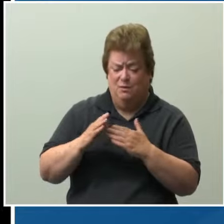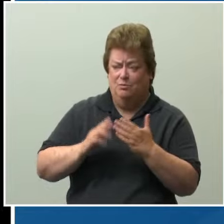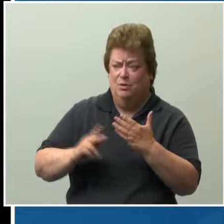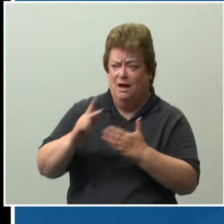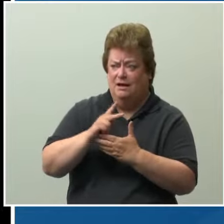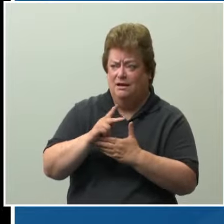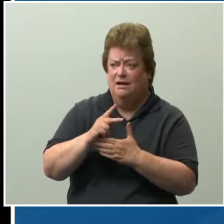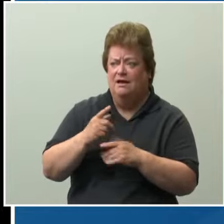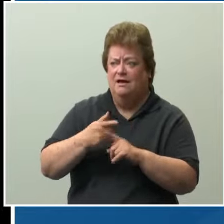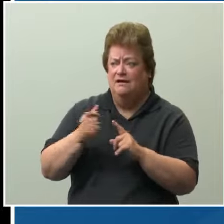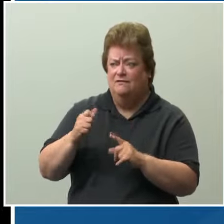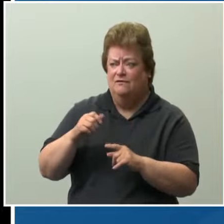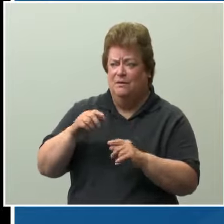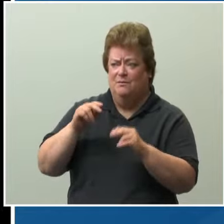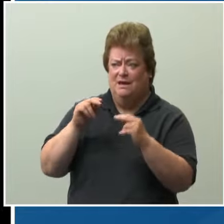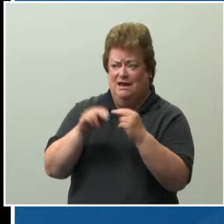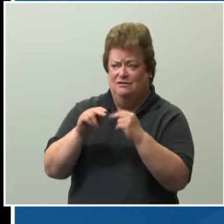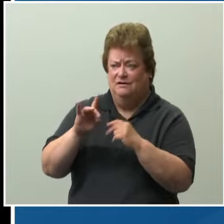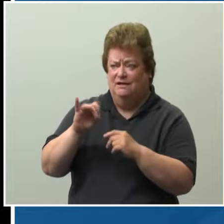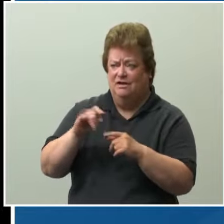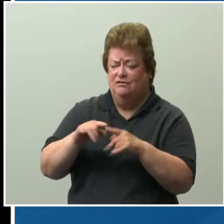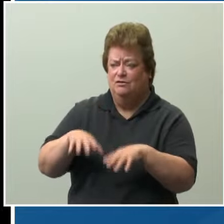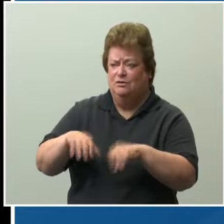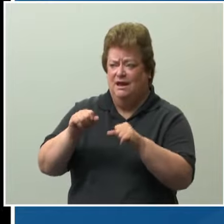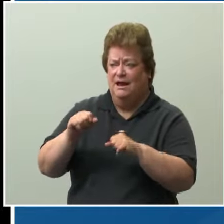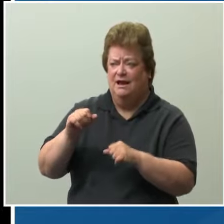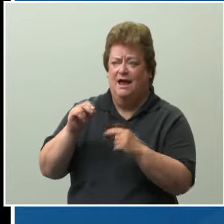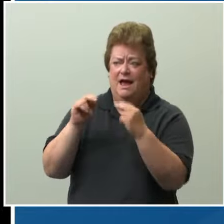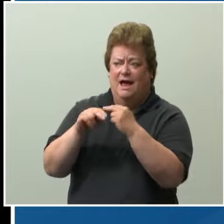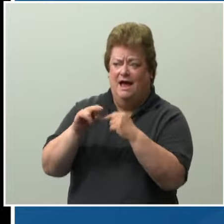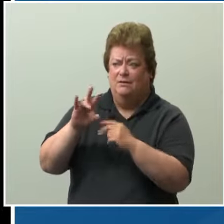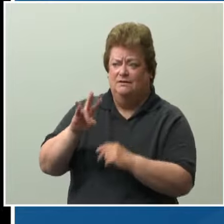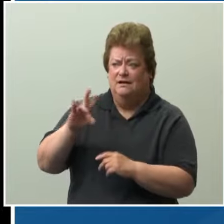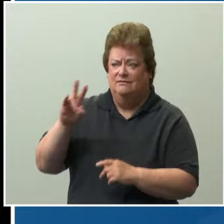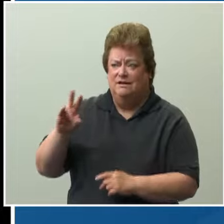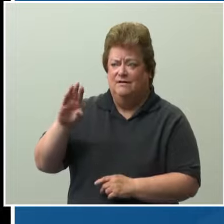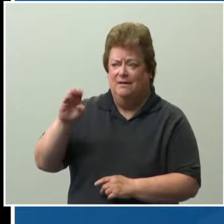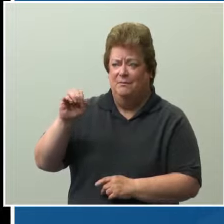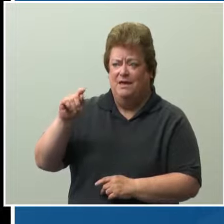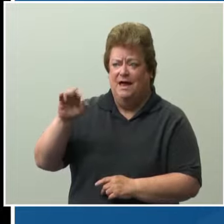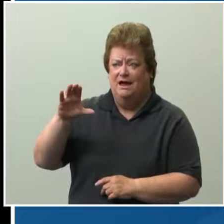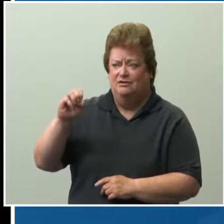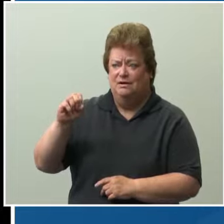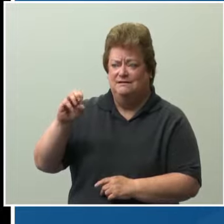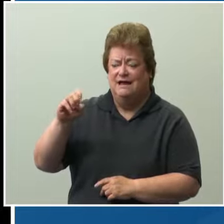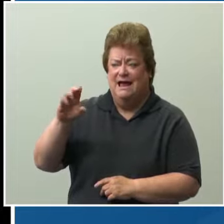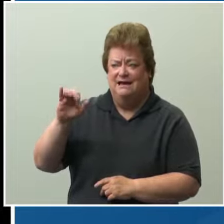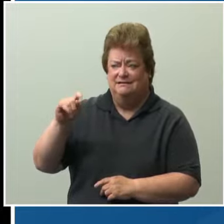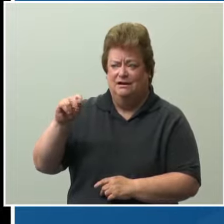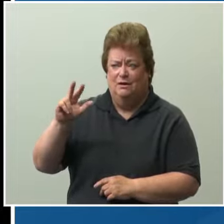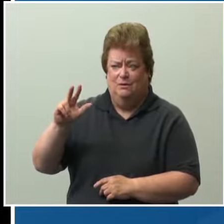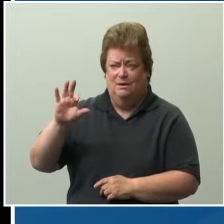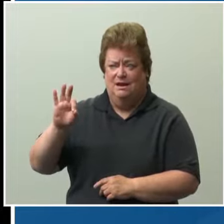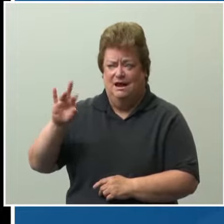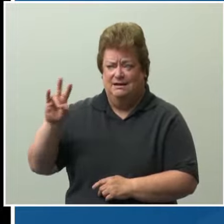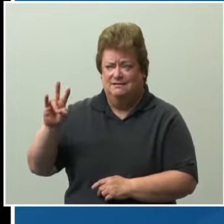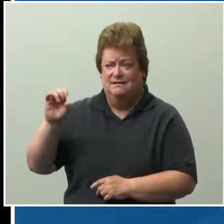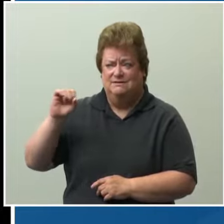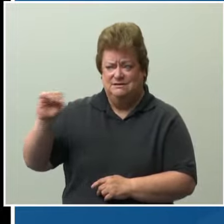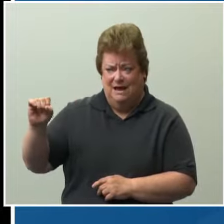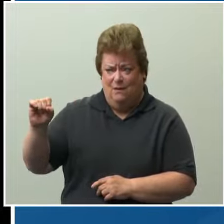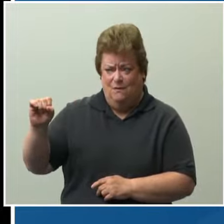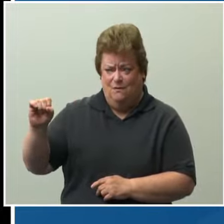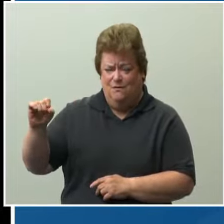Lincoln from Interstate 80 is to take the Highway 77 Beatrice exit 397